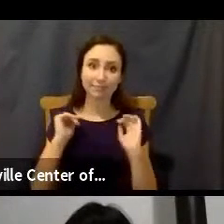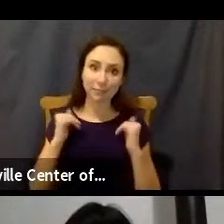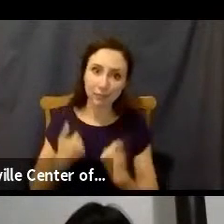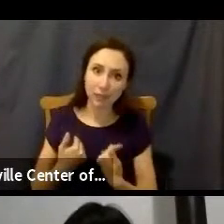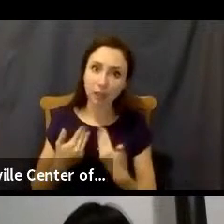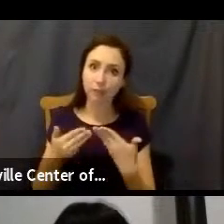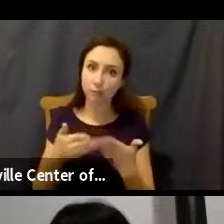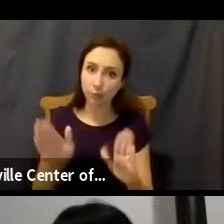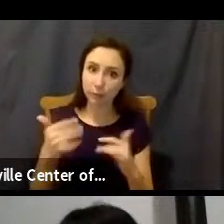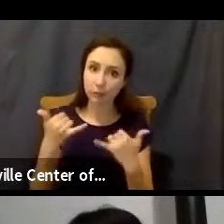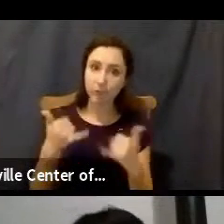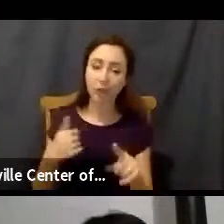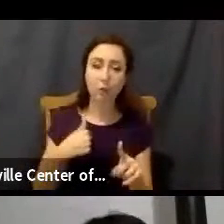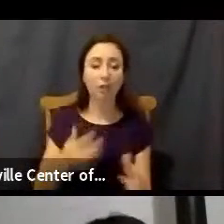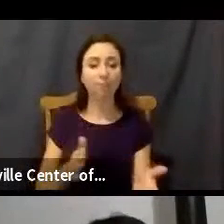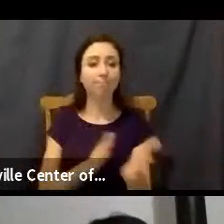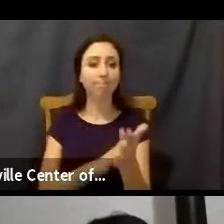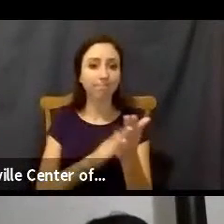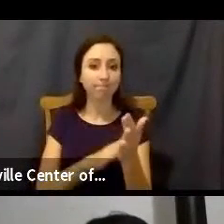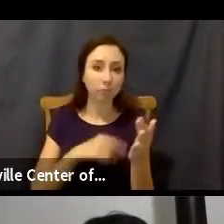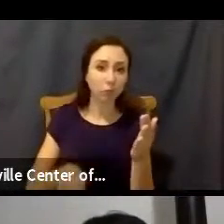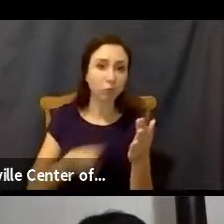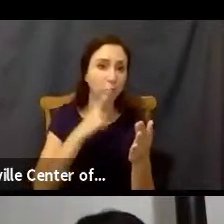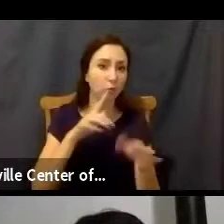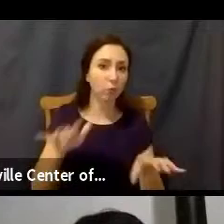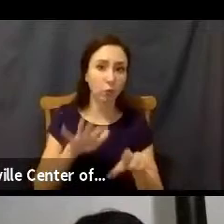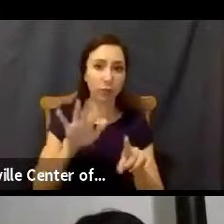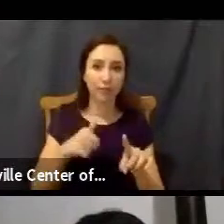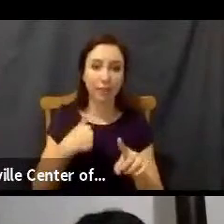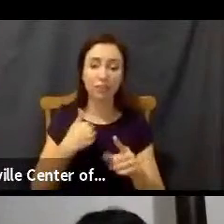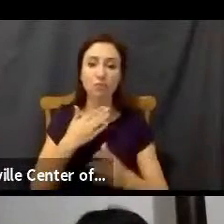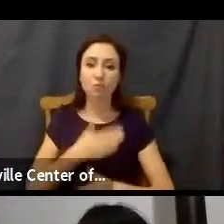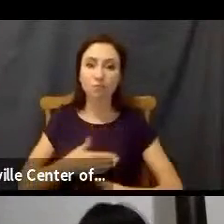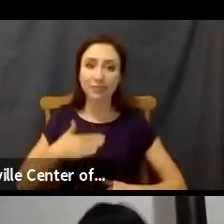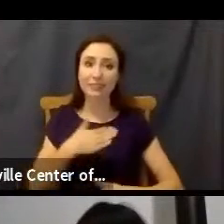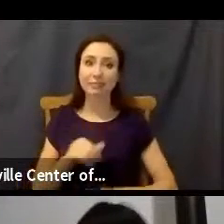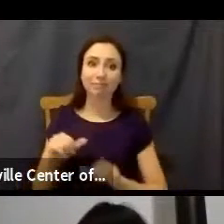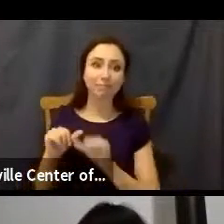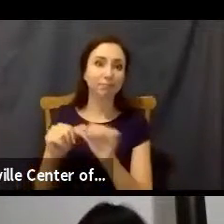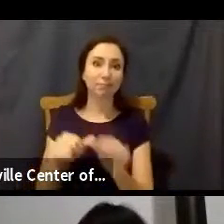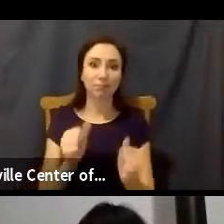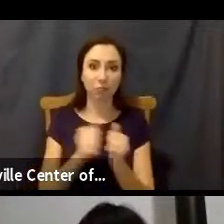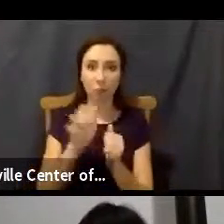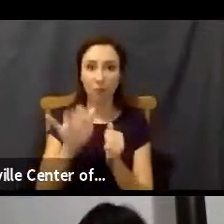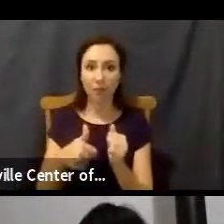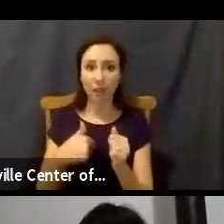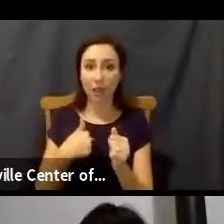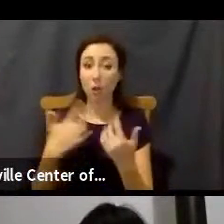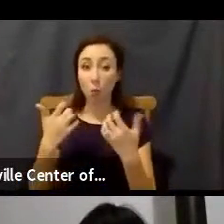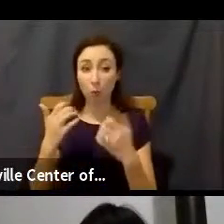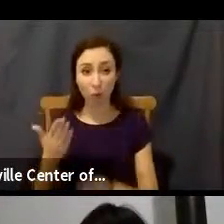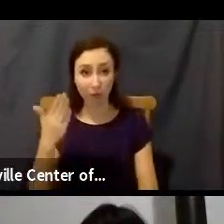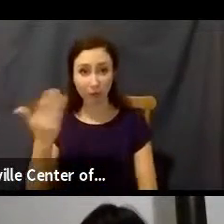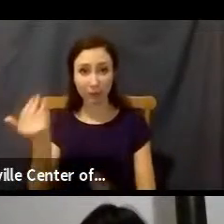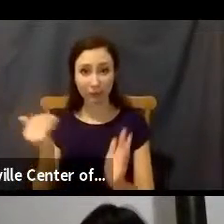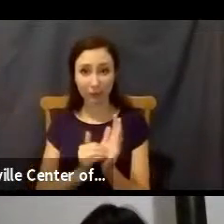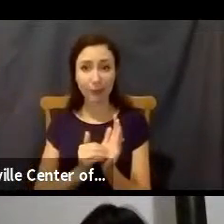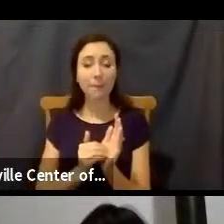public. And so I applaud you guys for doing that, and please keep that up. What I wanted to bring up was that